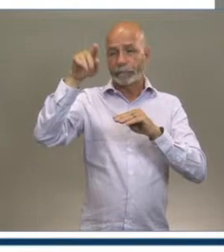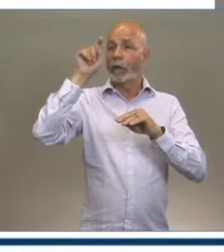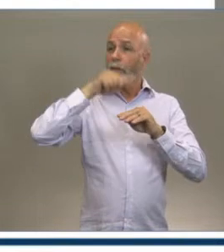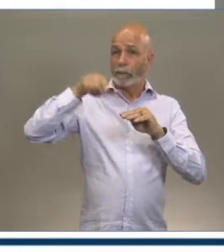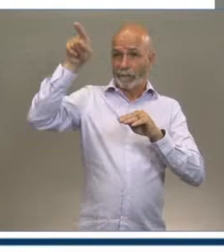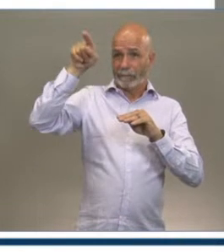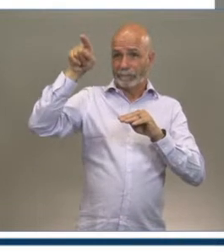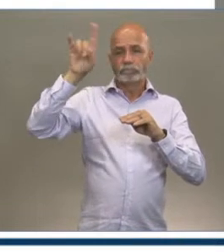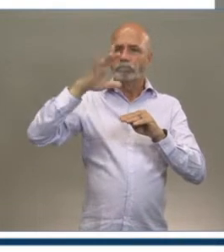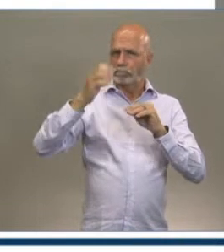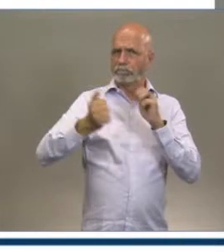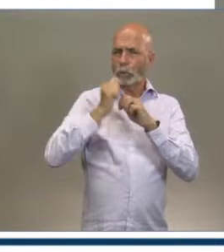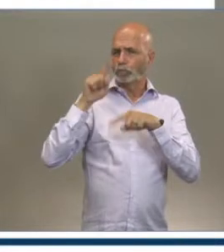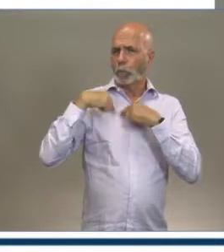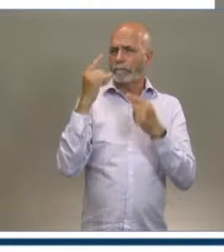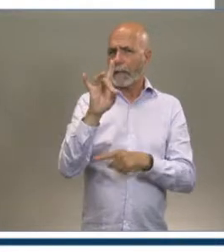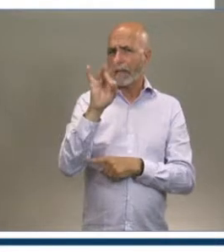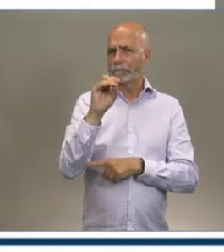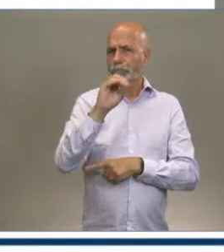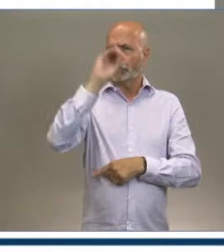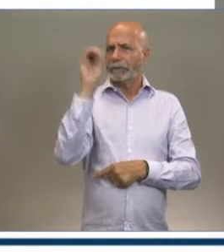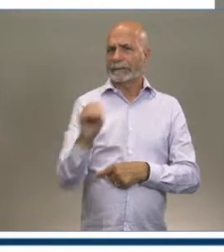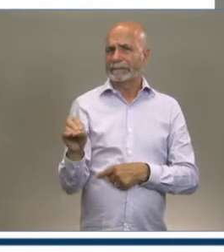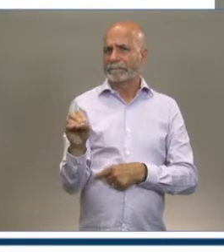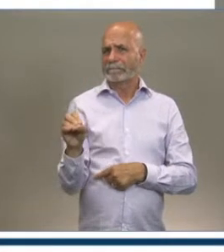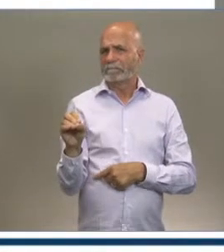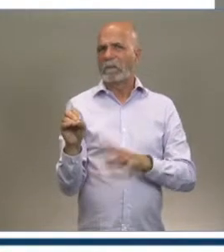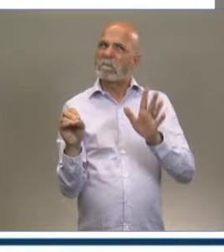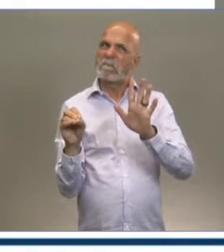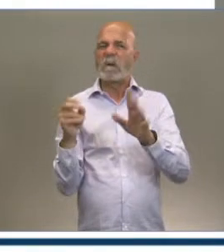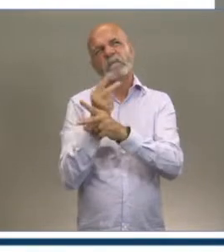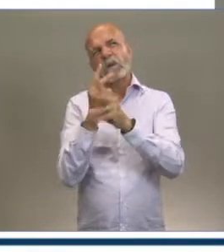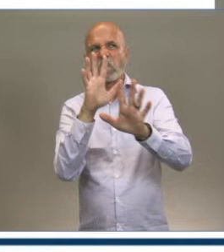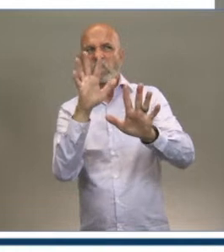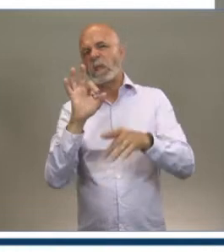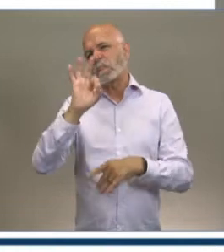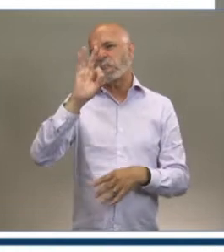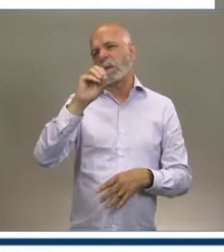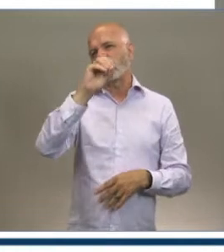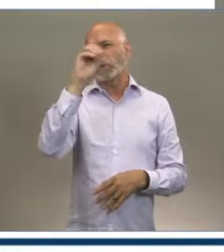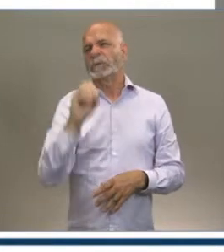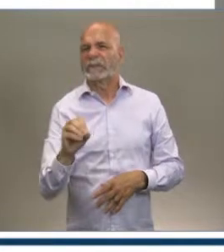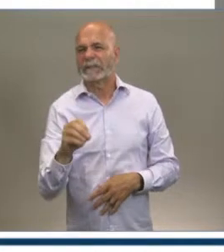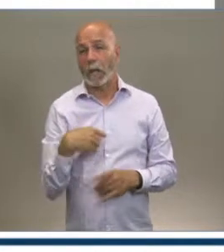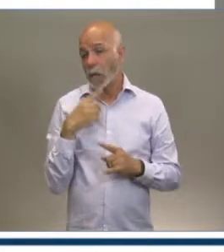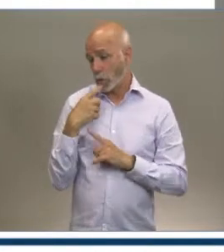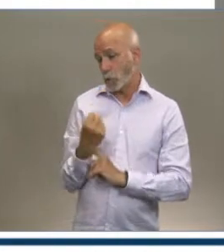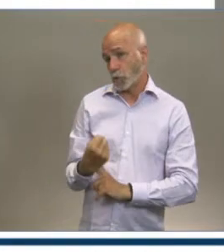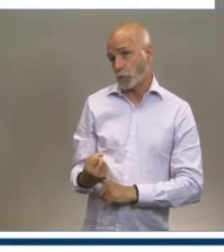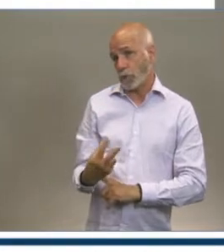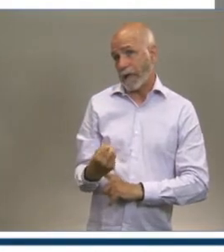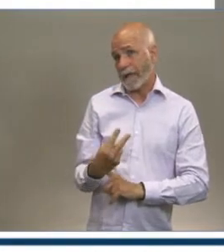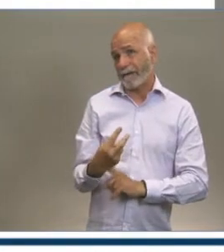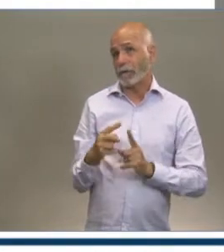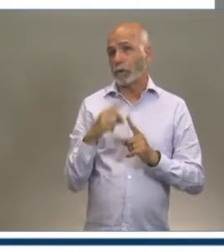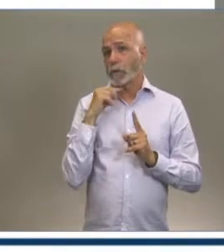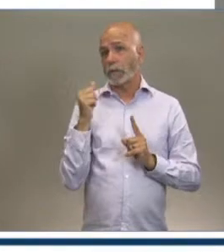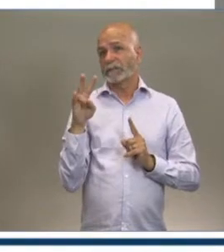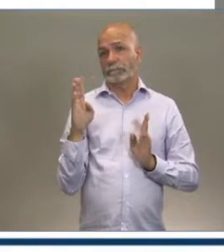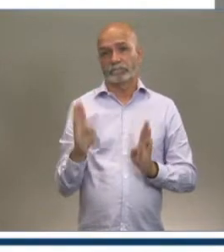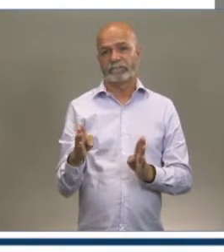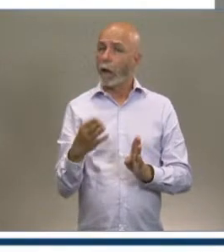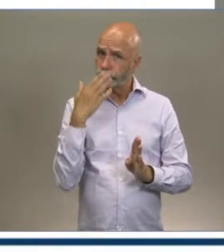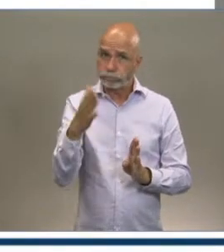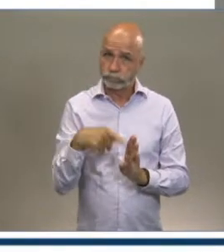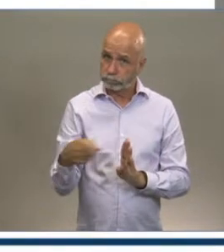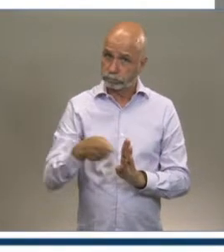80%, many of them into 90%. And the 12 to 17-year-olds are doing very well in the